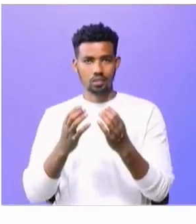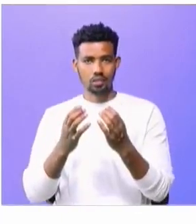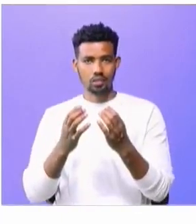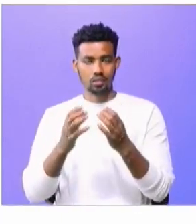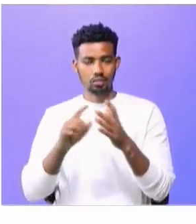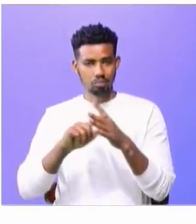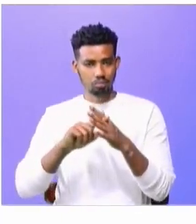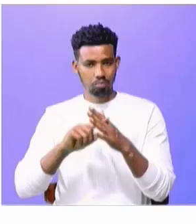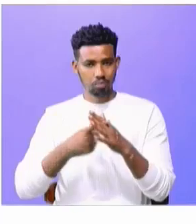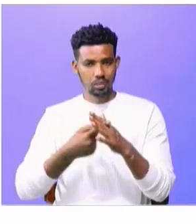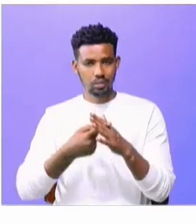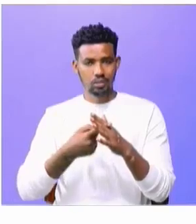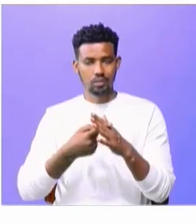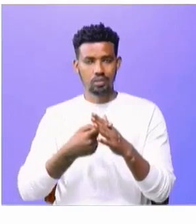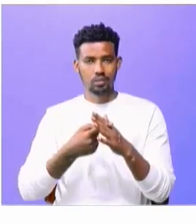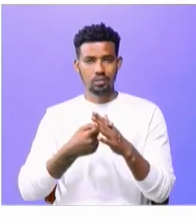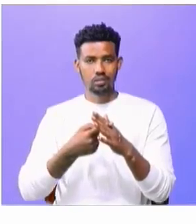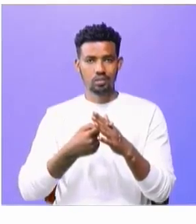begin